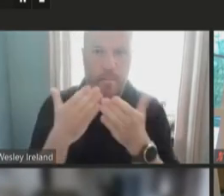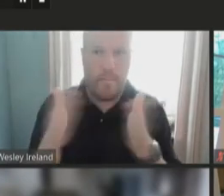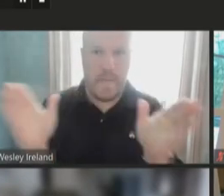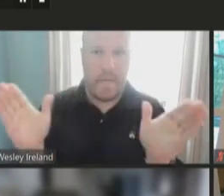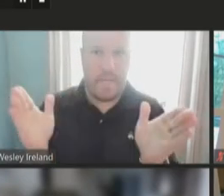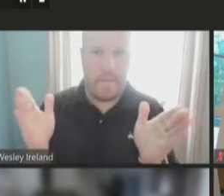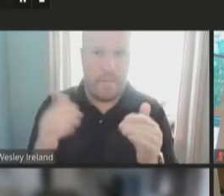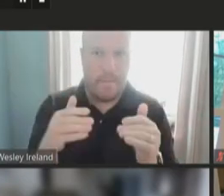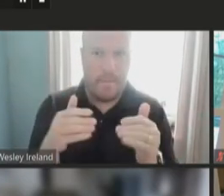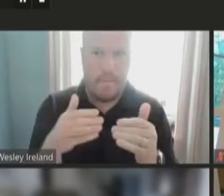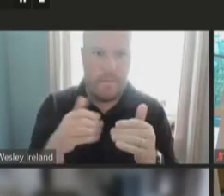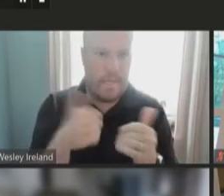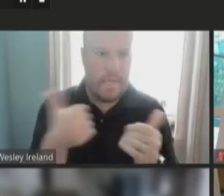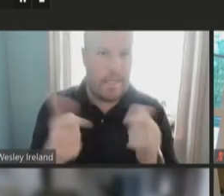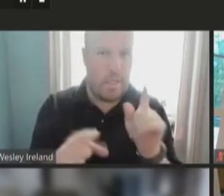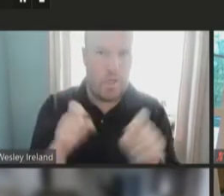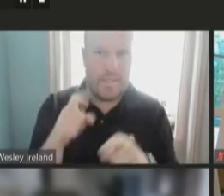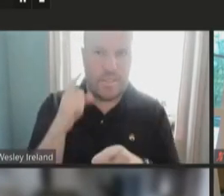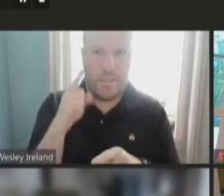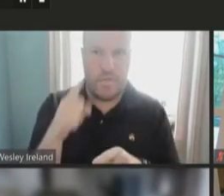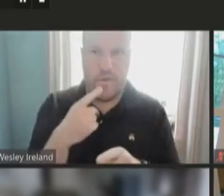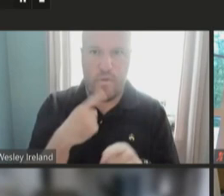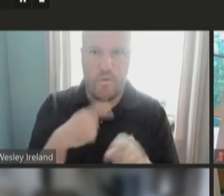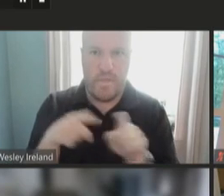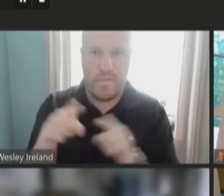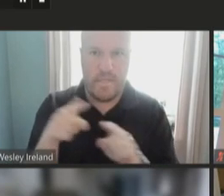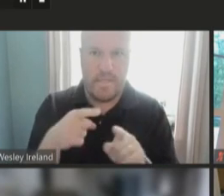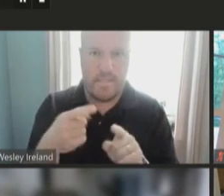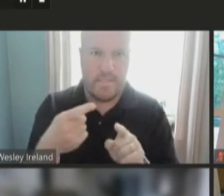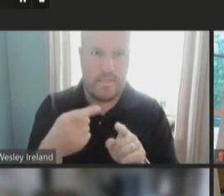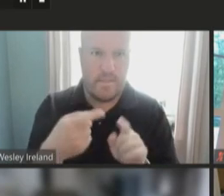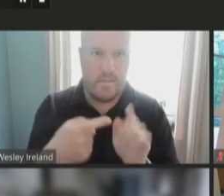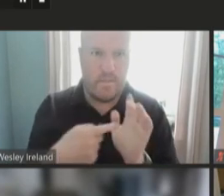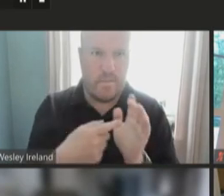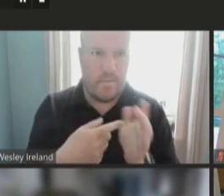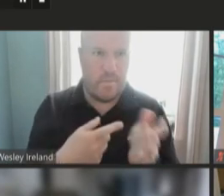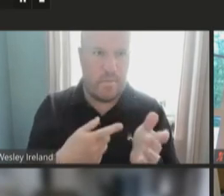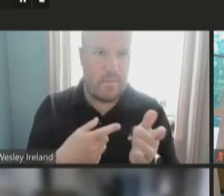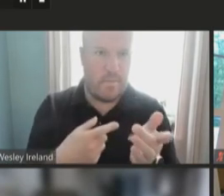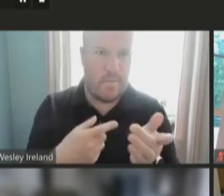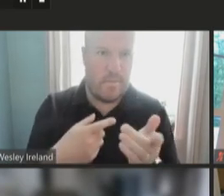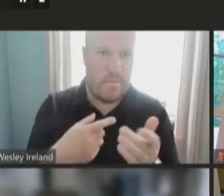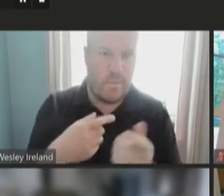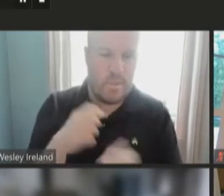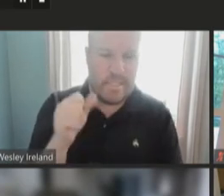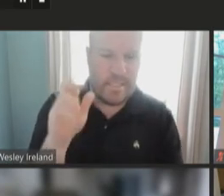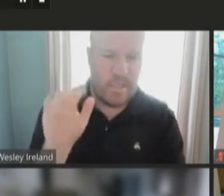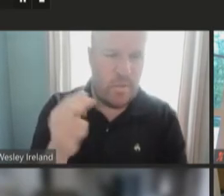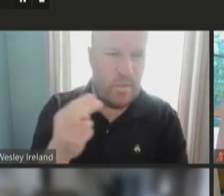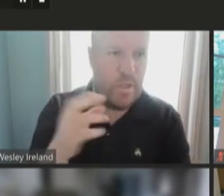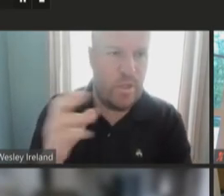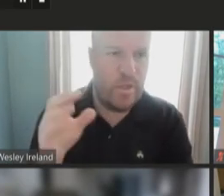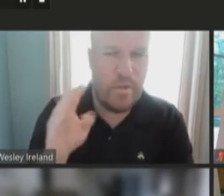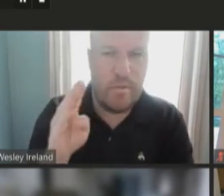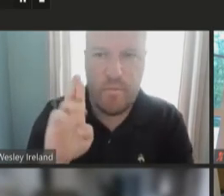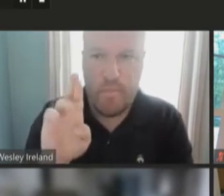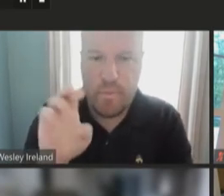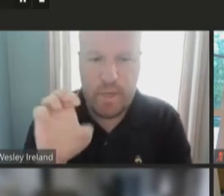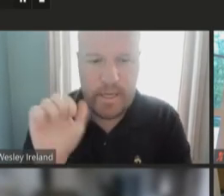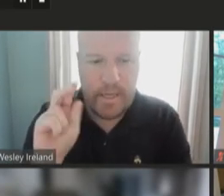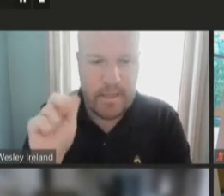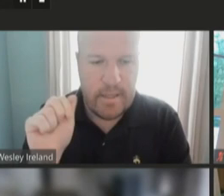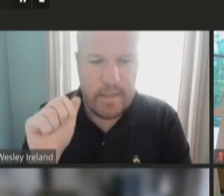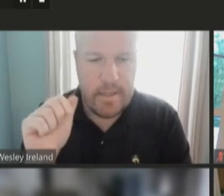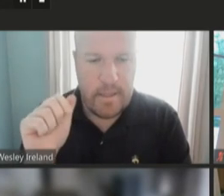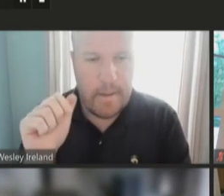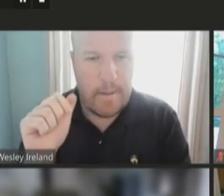Okay, seeing none, now is the opportunity for the public to ask any questions of the representatives we